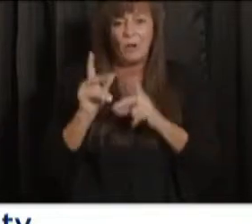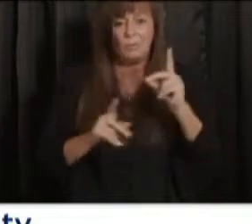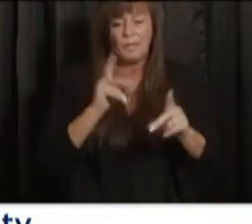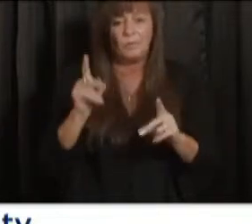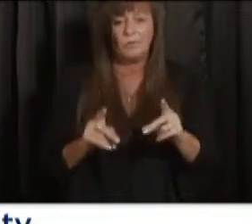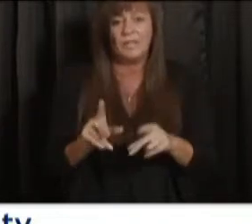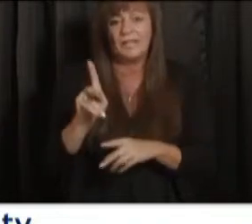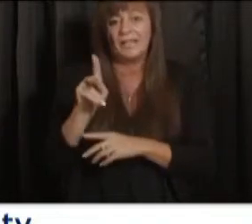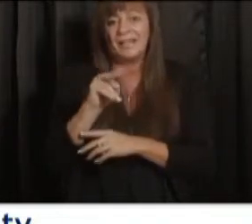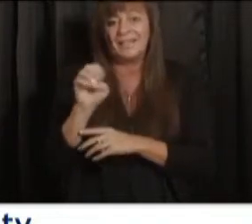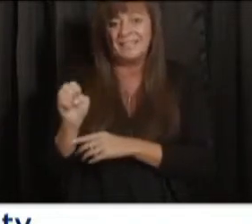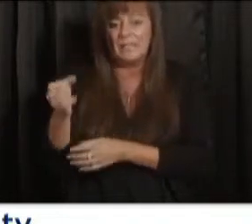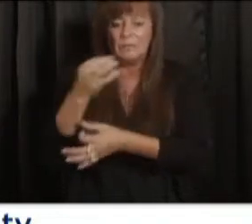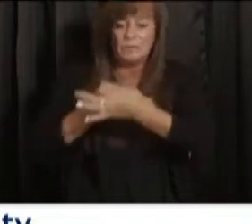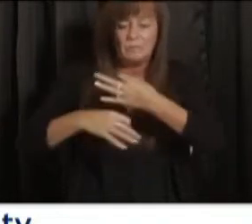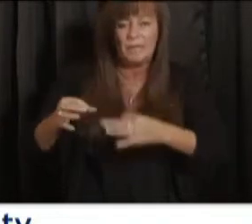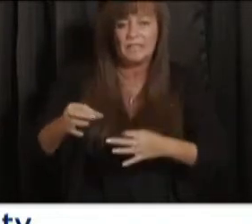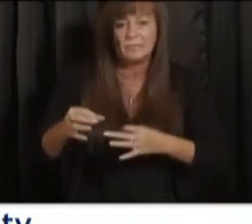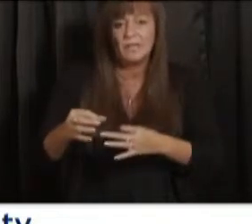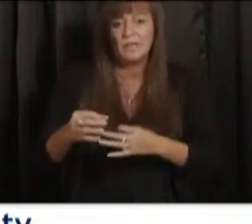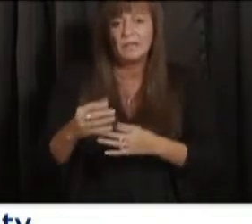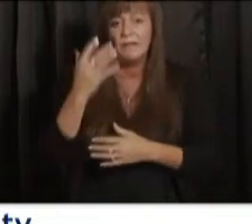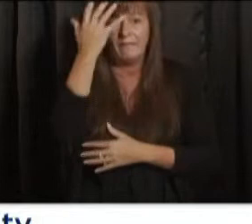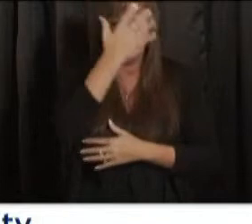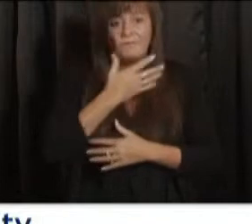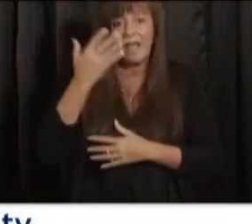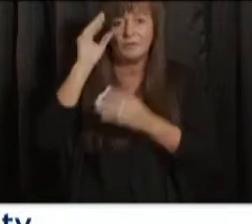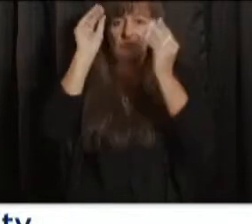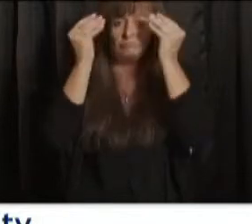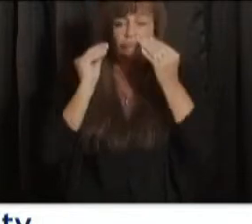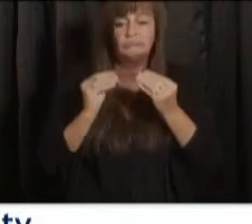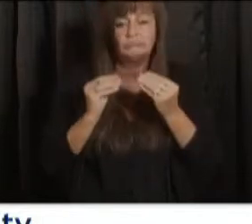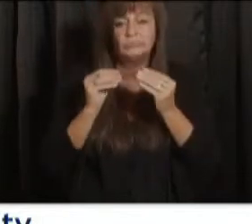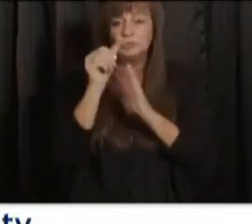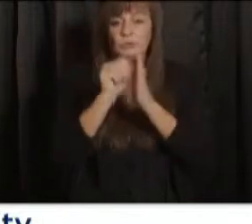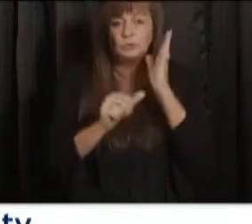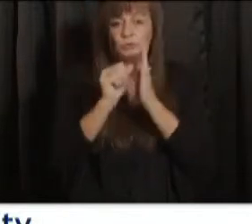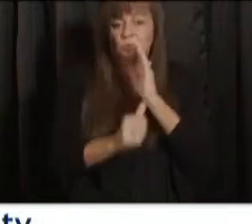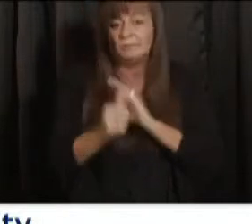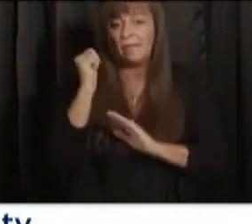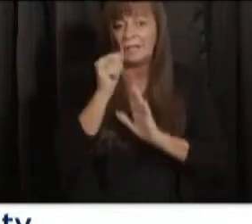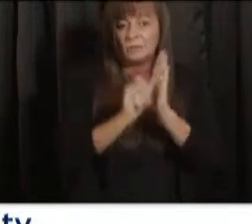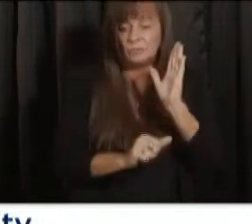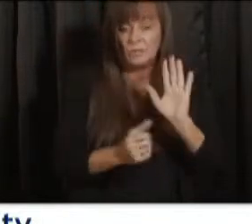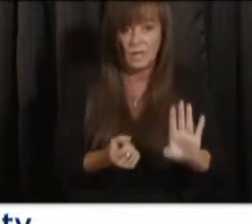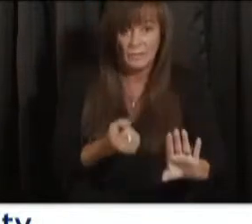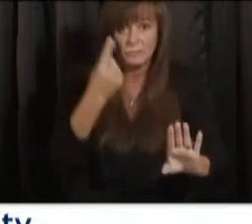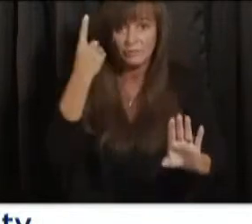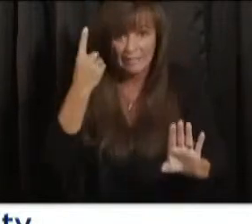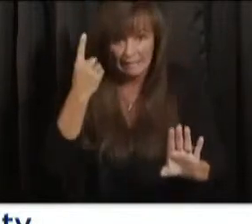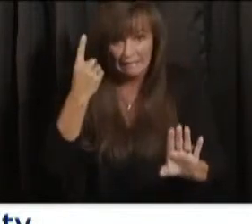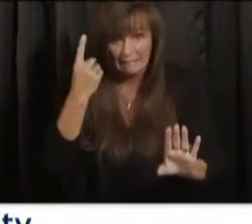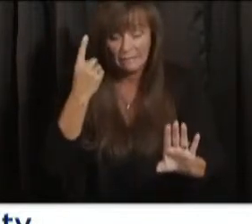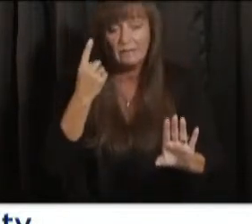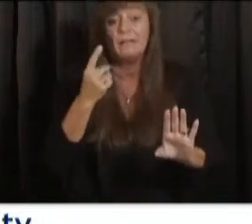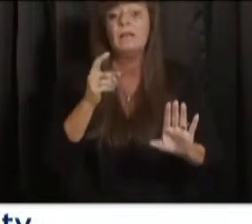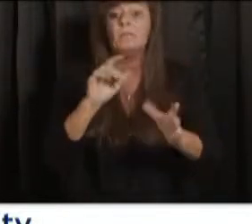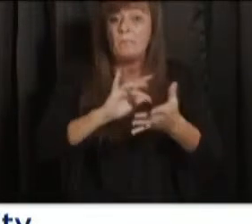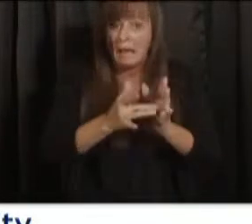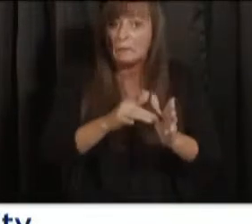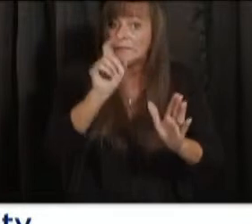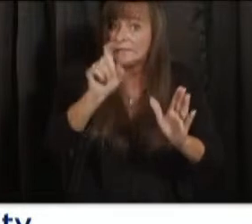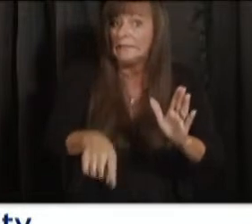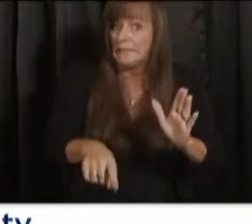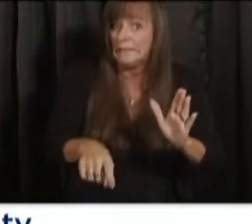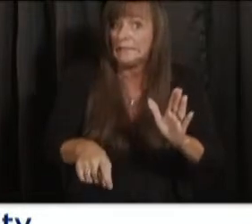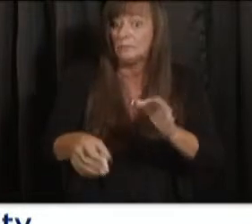knee replacements to facial reconstruction to back surgeries. To be clear, these are things that people need medically at some